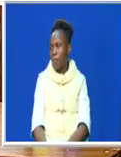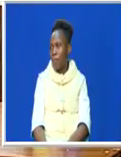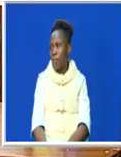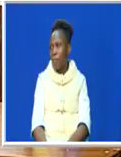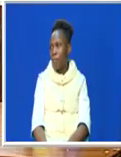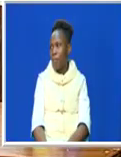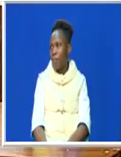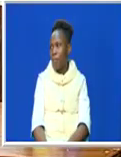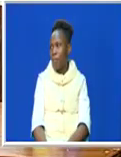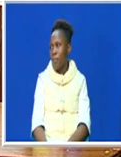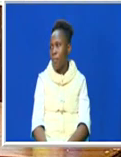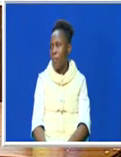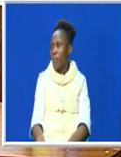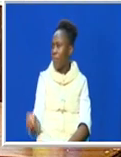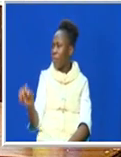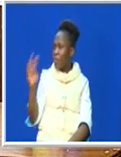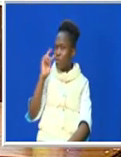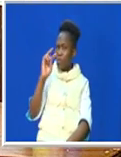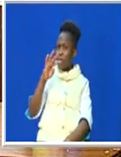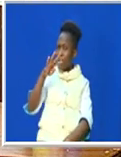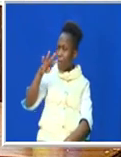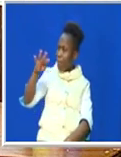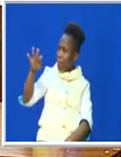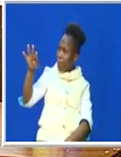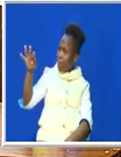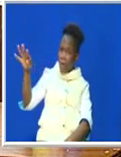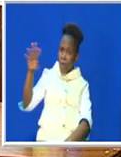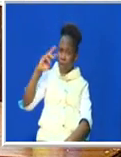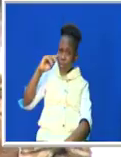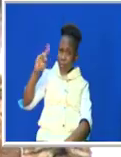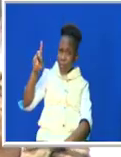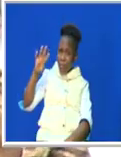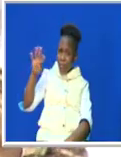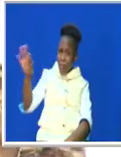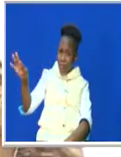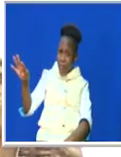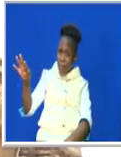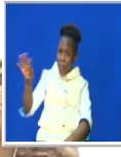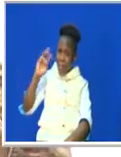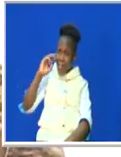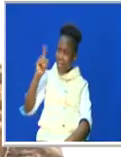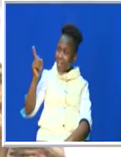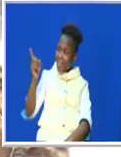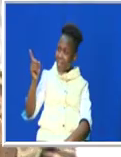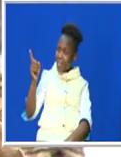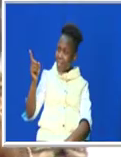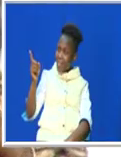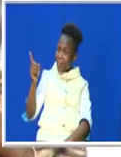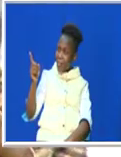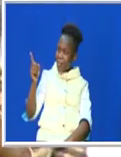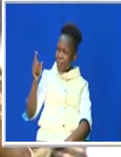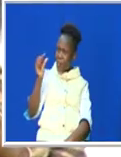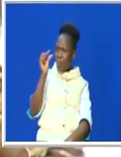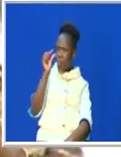Then I have the fourth spoon. You can see that I have the